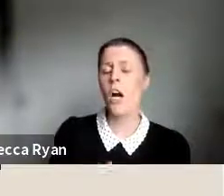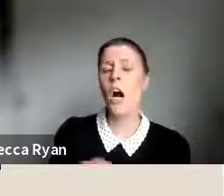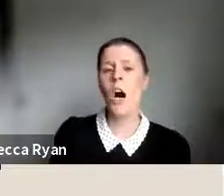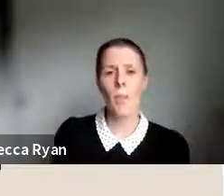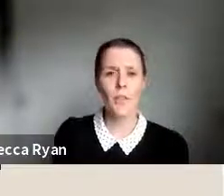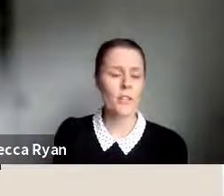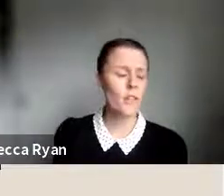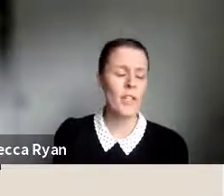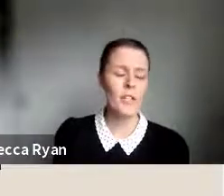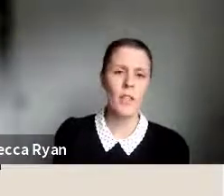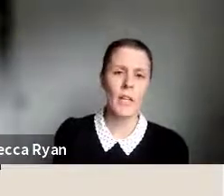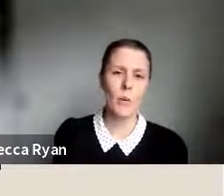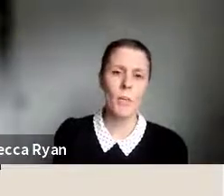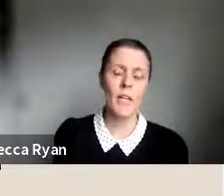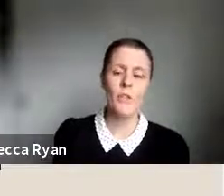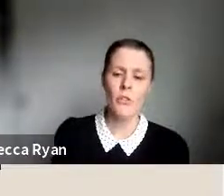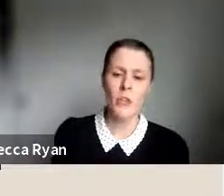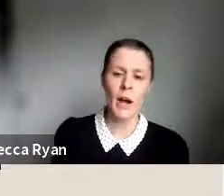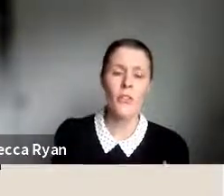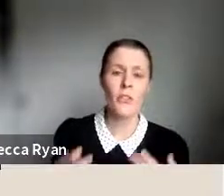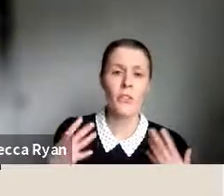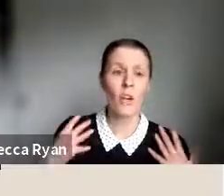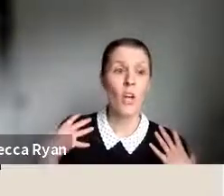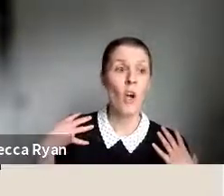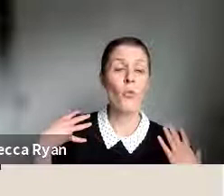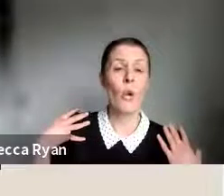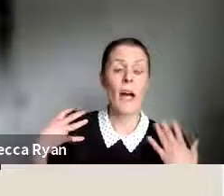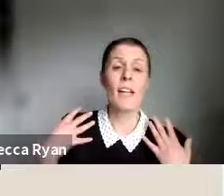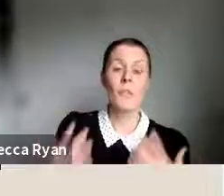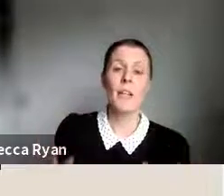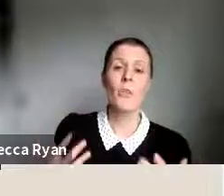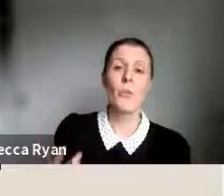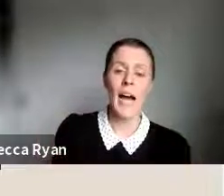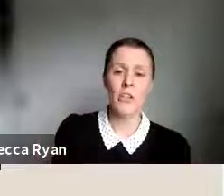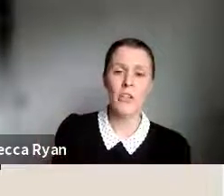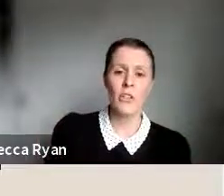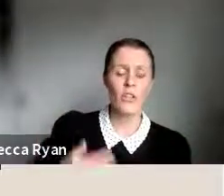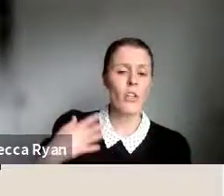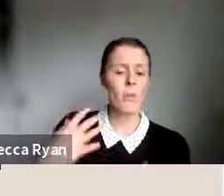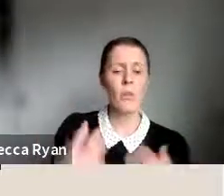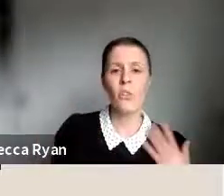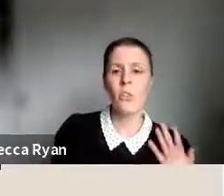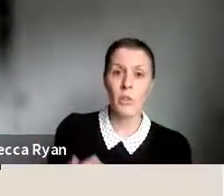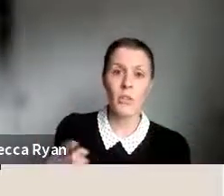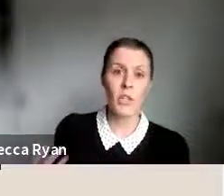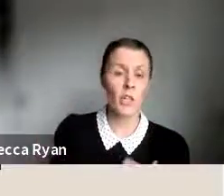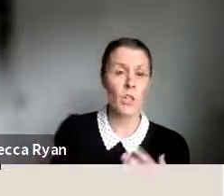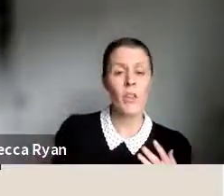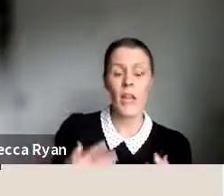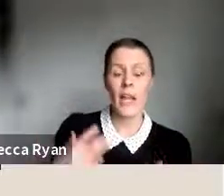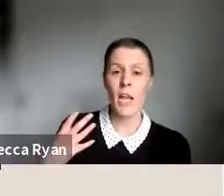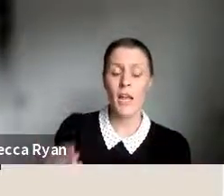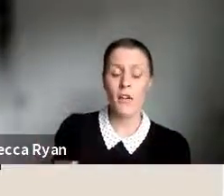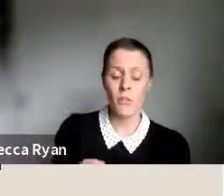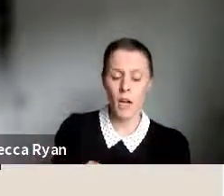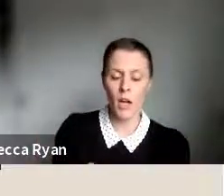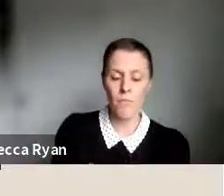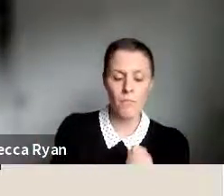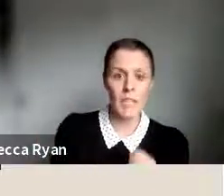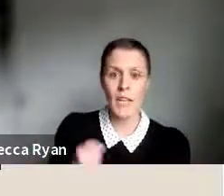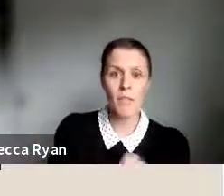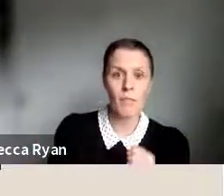headache are common. These are not something that I would be concerned about. These are expected reactions as the immune system is dealing with